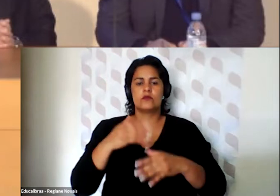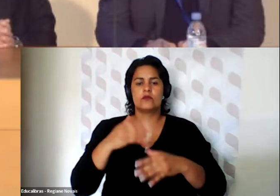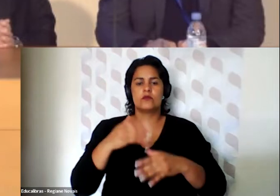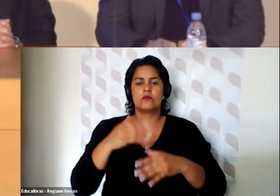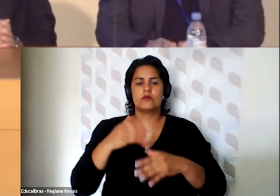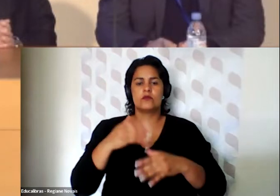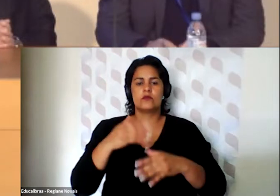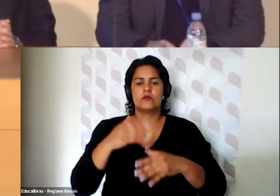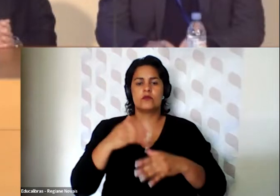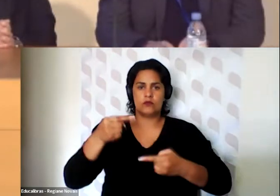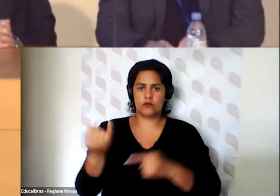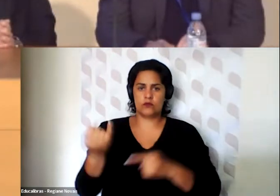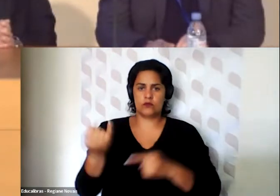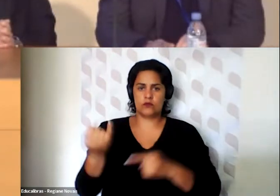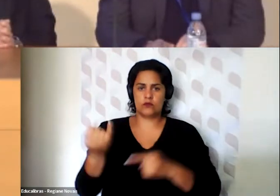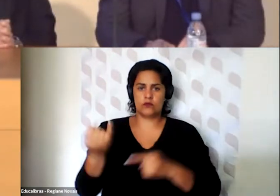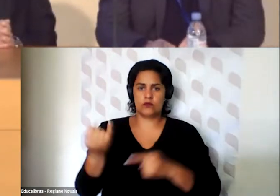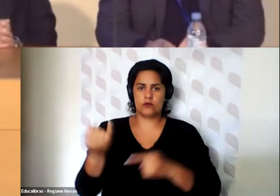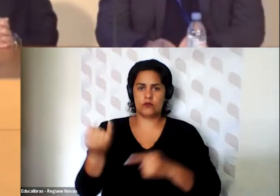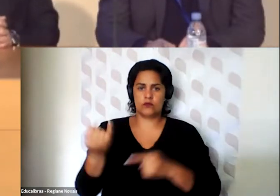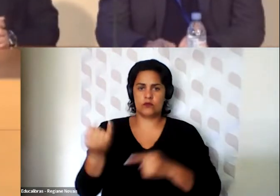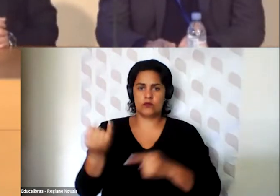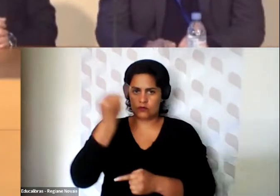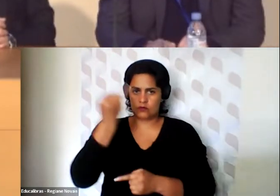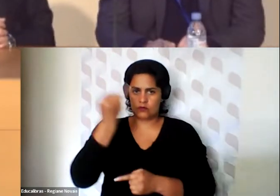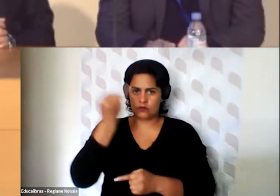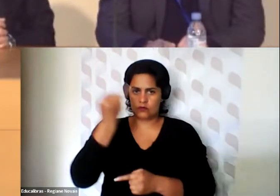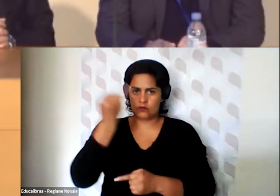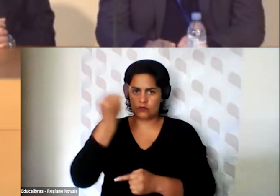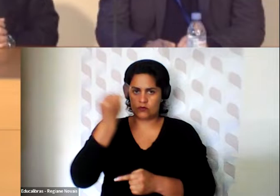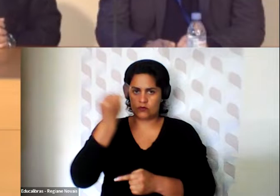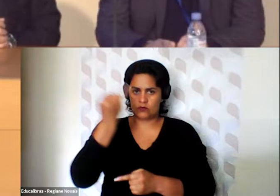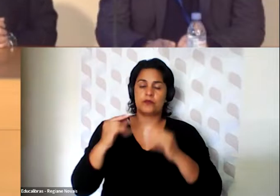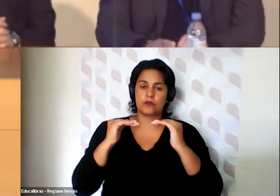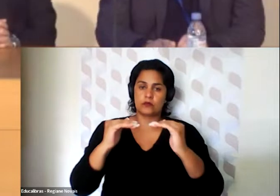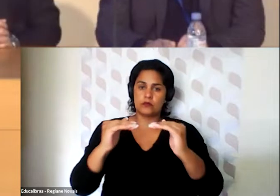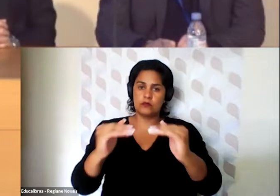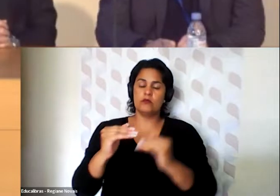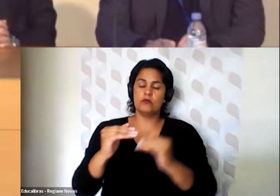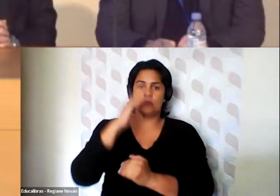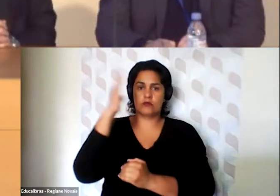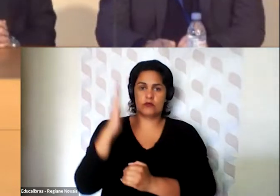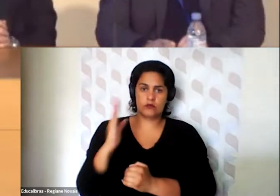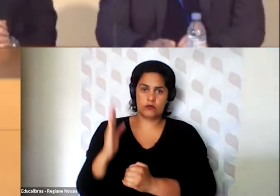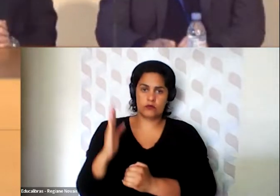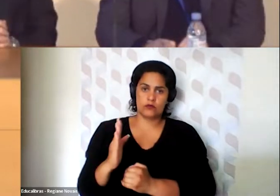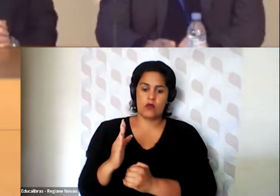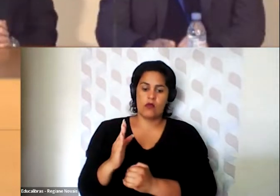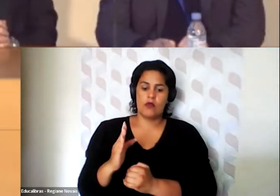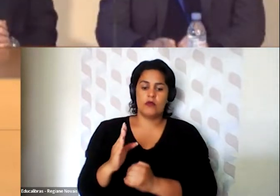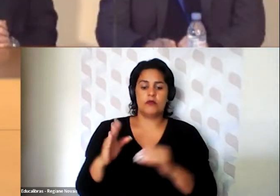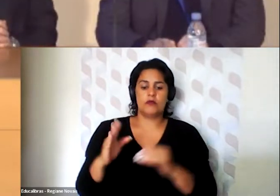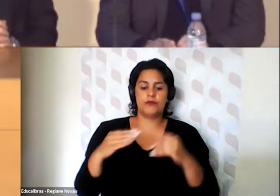proud to have Brazil as a country who wants to join, and we really want to make the most out